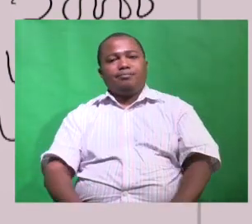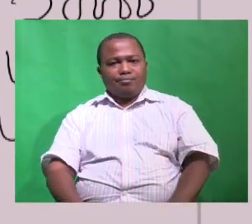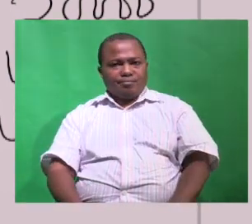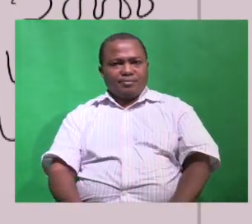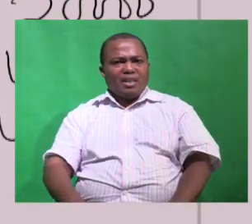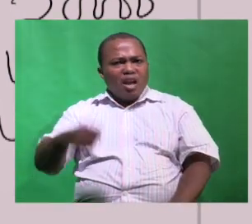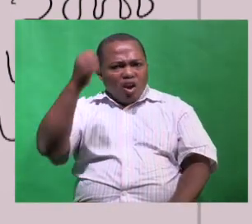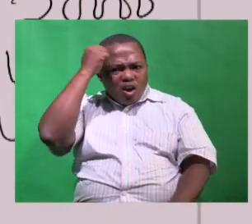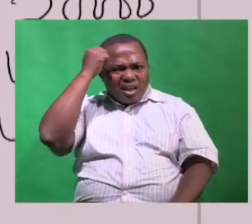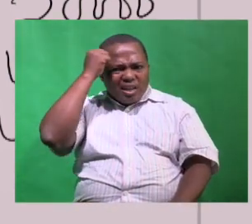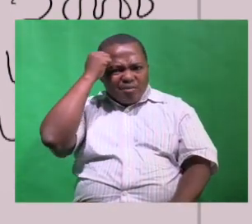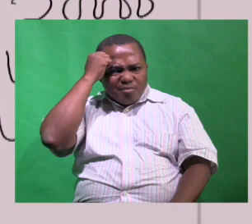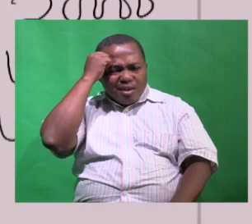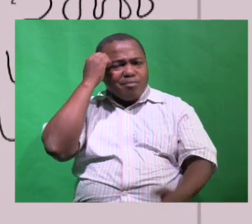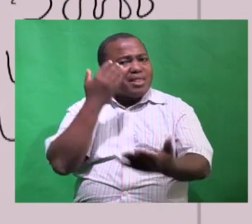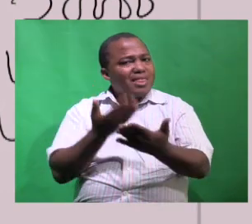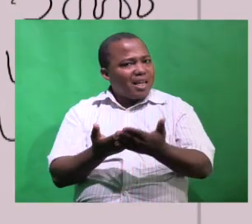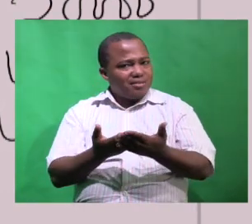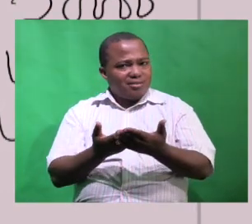Remember that